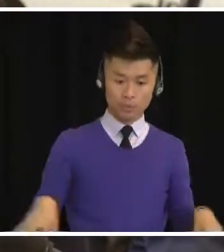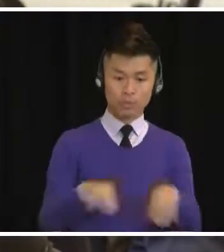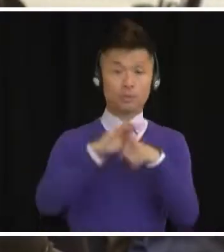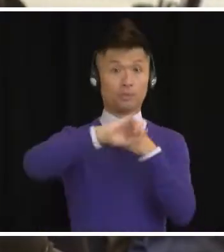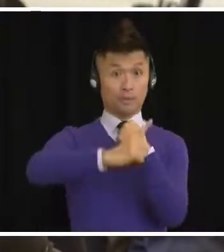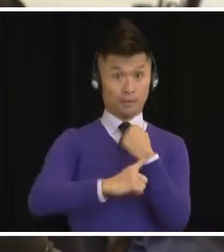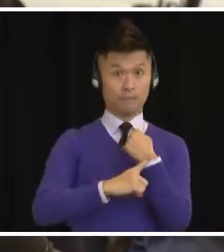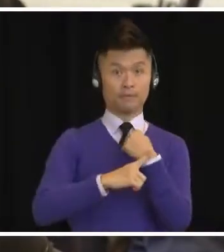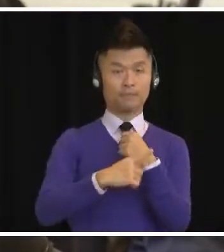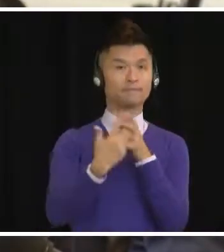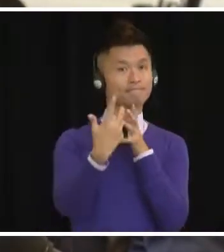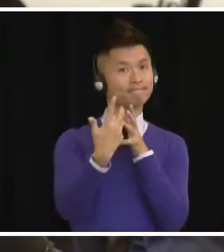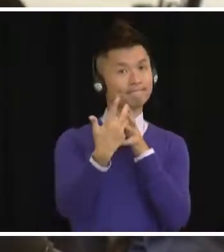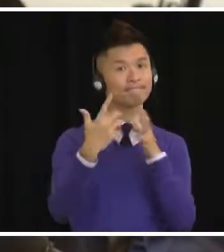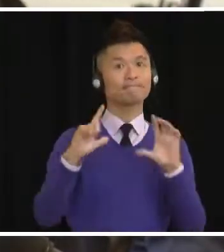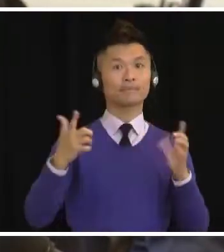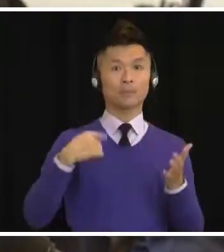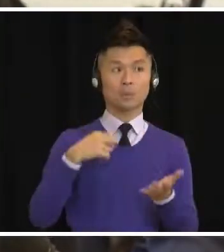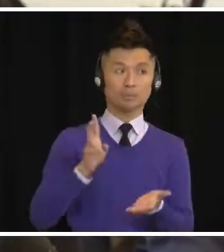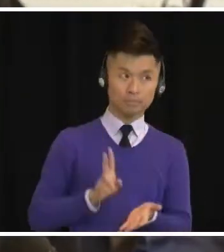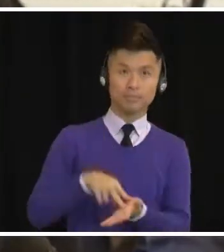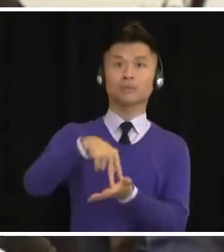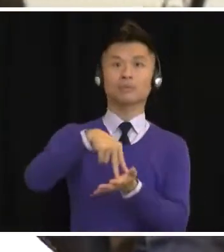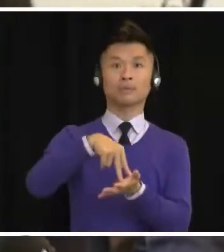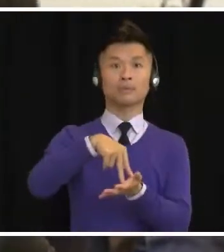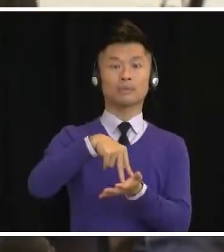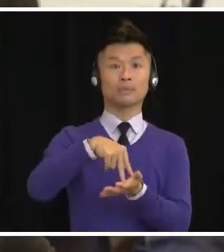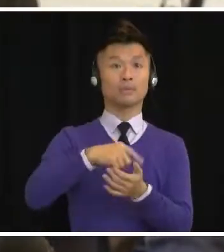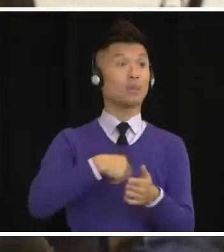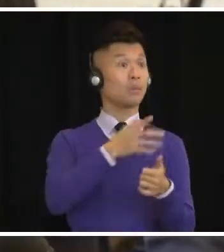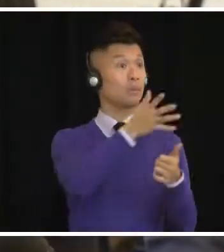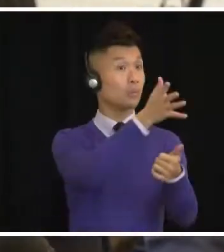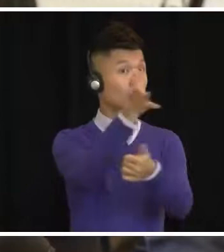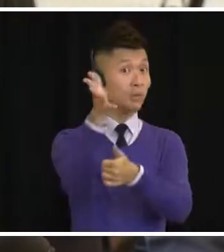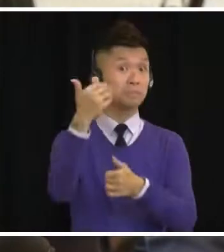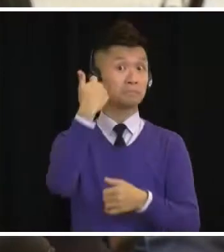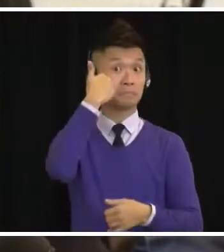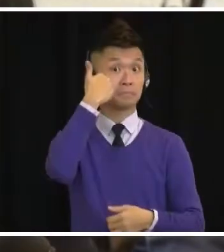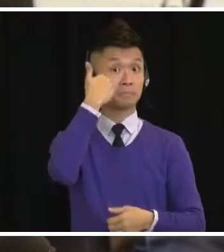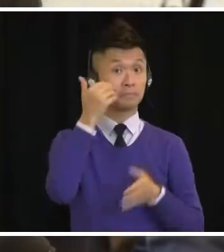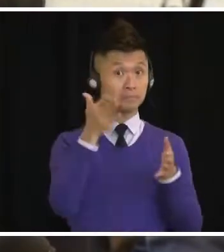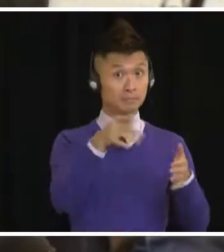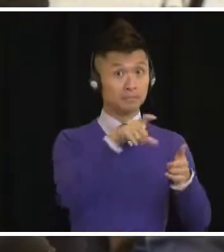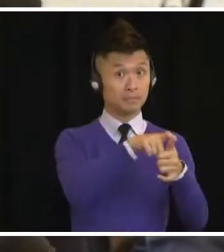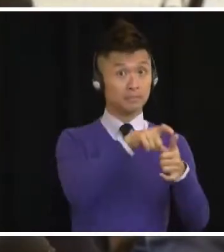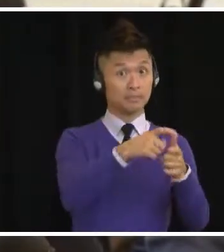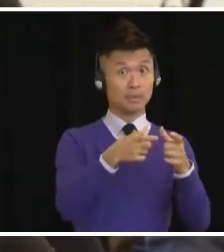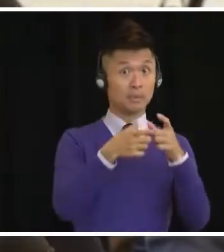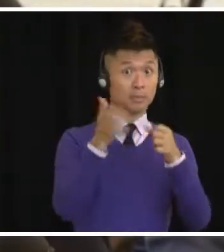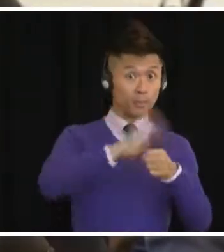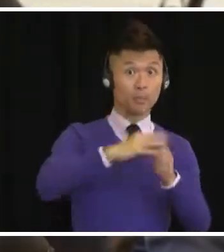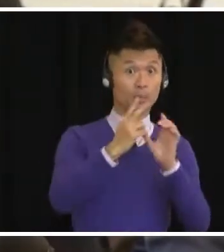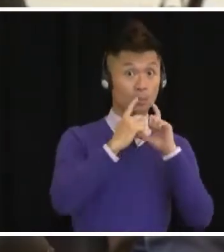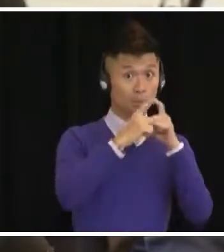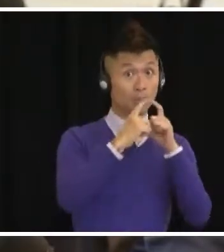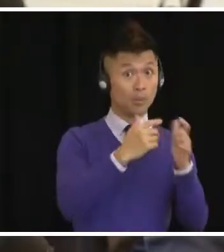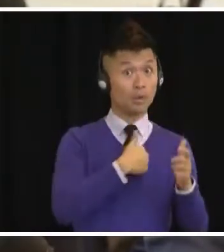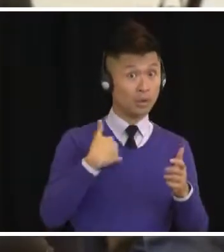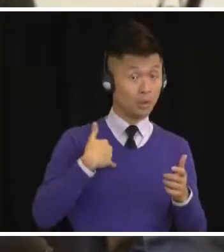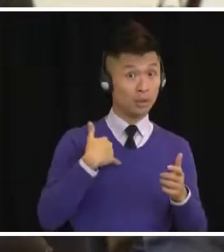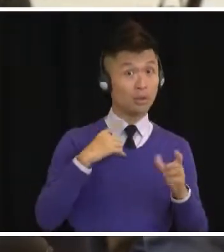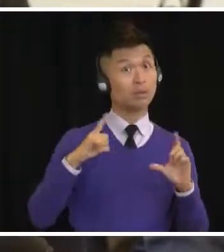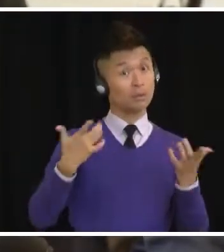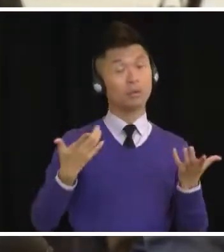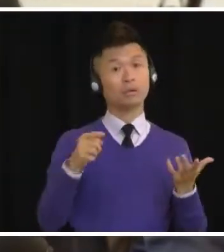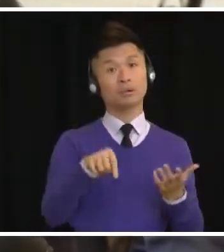So this is how the questioning and answering is organized. And